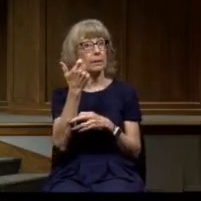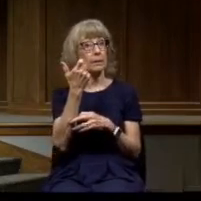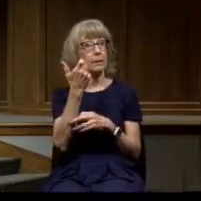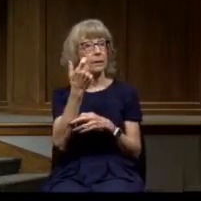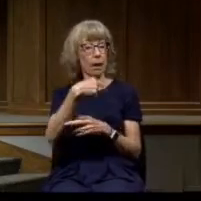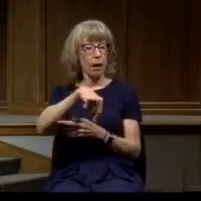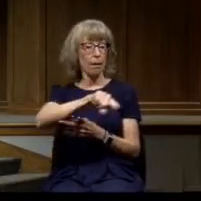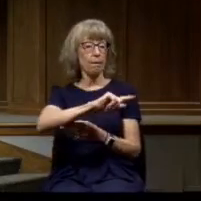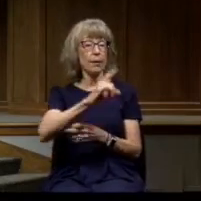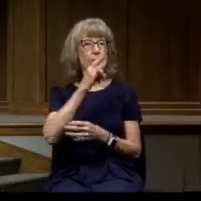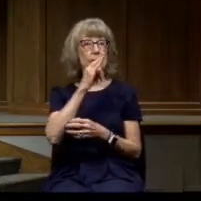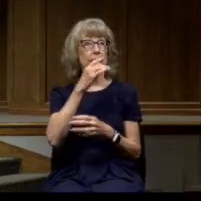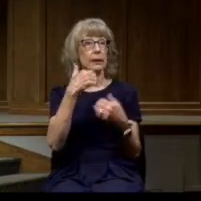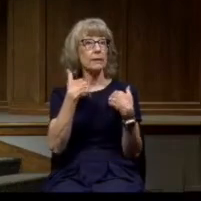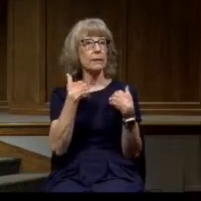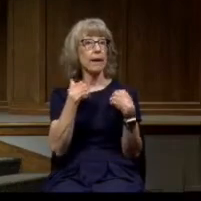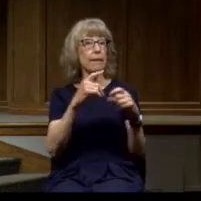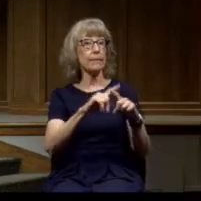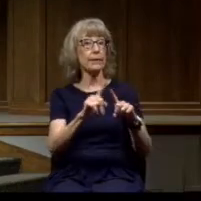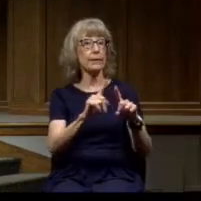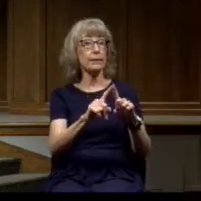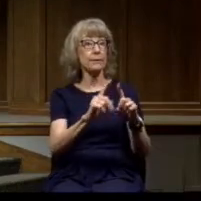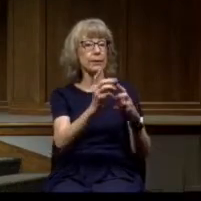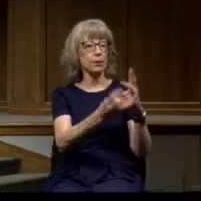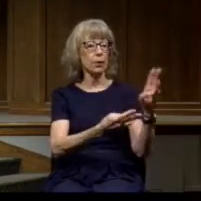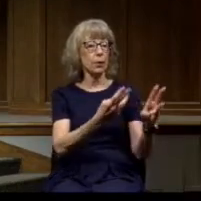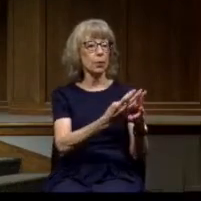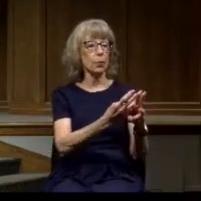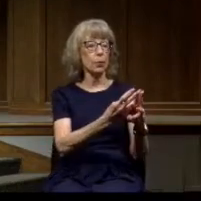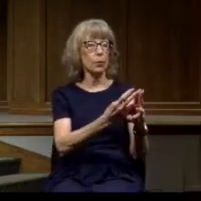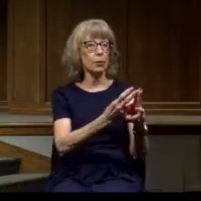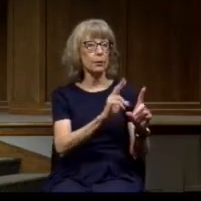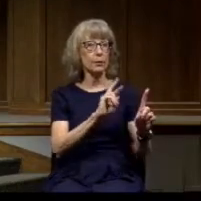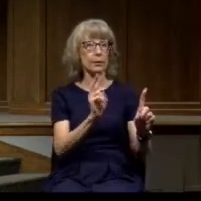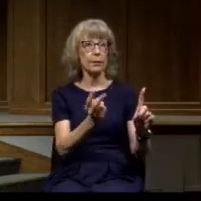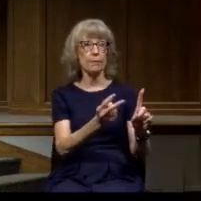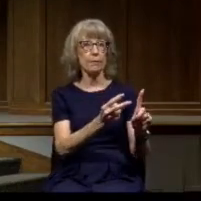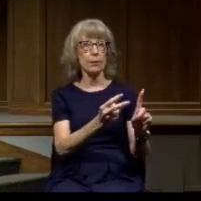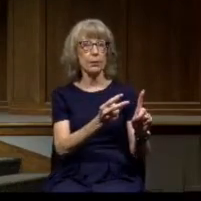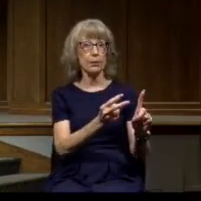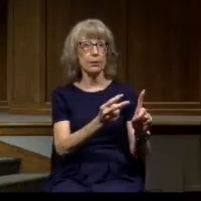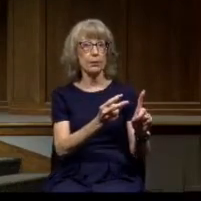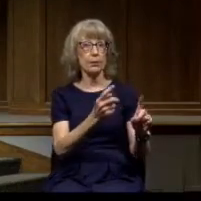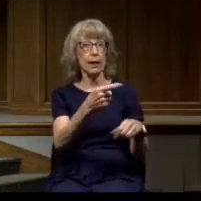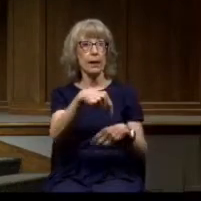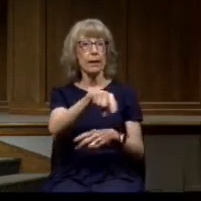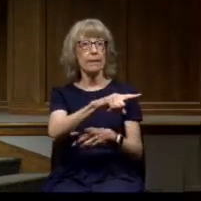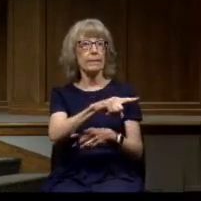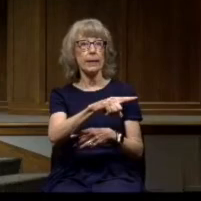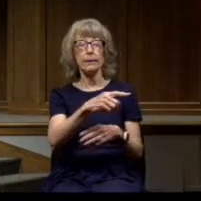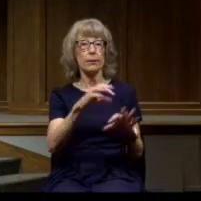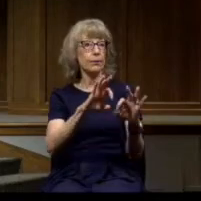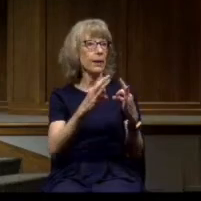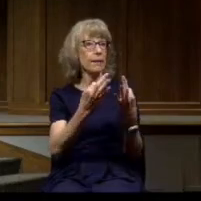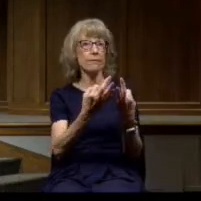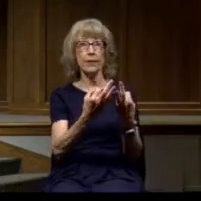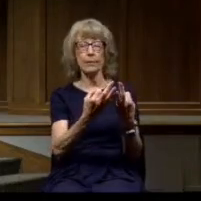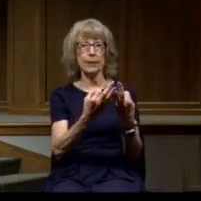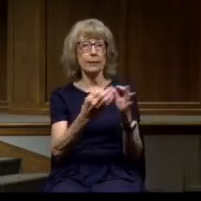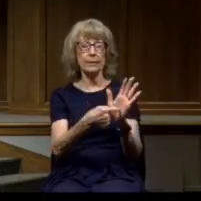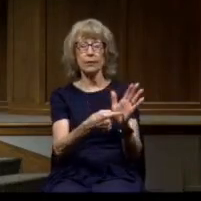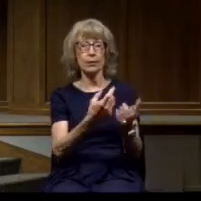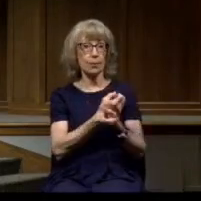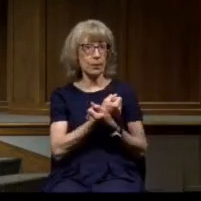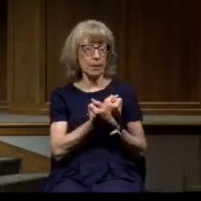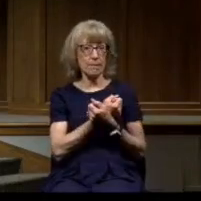and kids from broken families and observing fights in the lunchroom and the language and the crude humor, like,